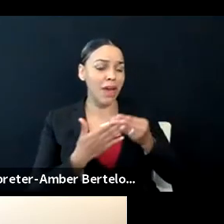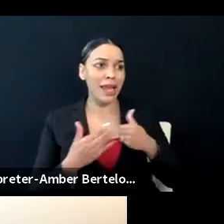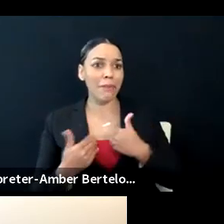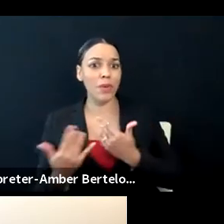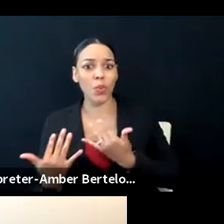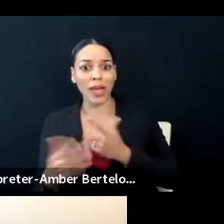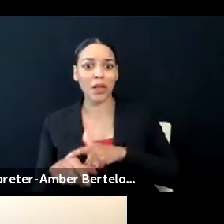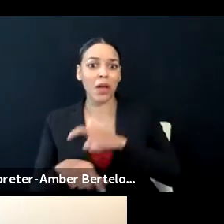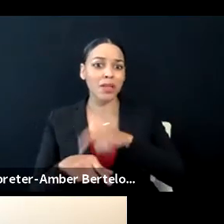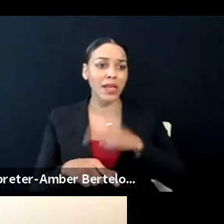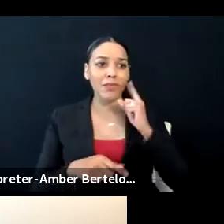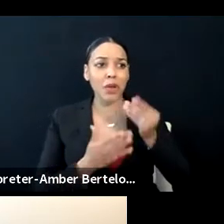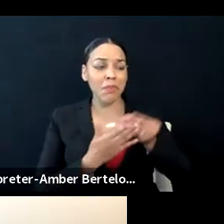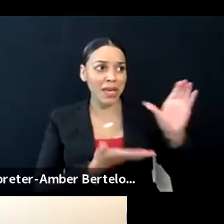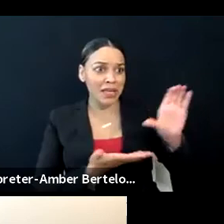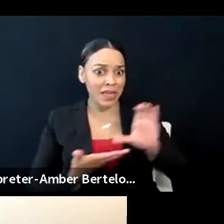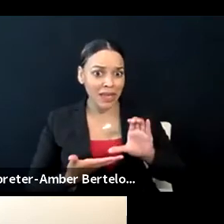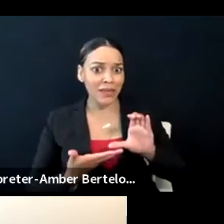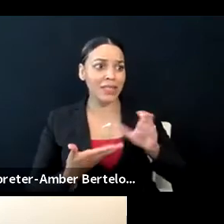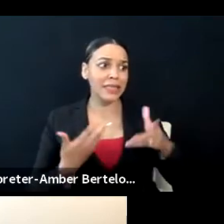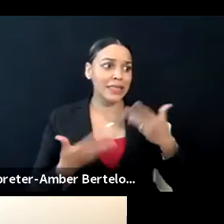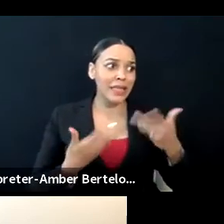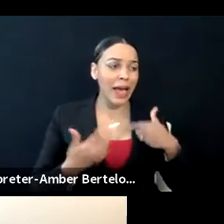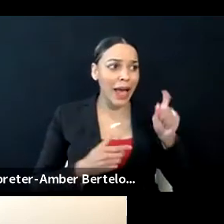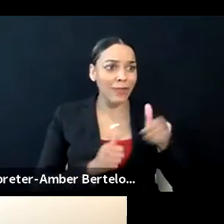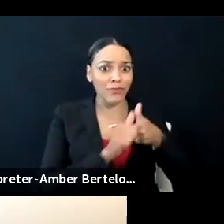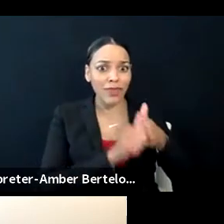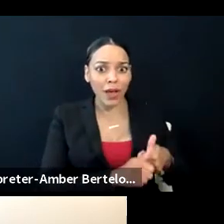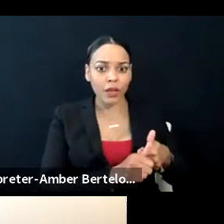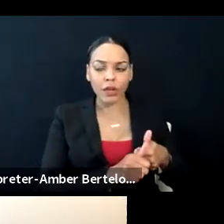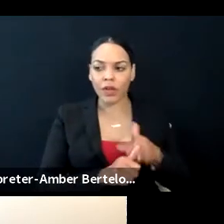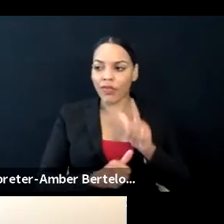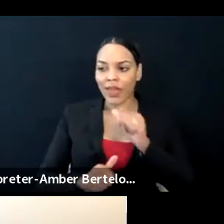money, I don't think that's a good excuse.